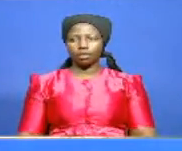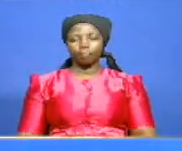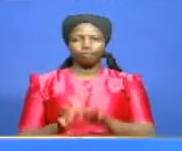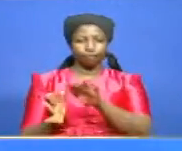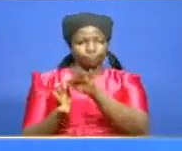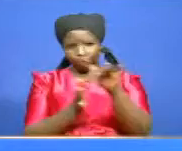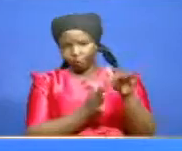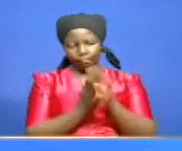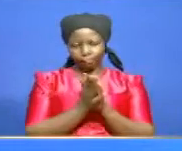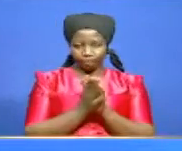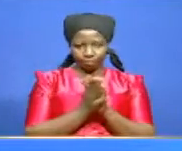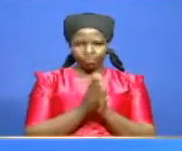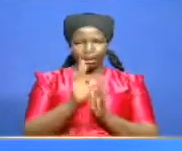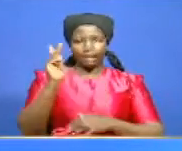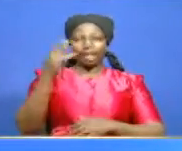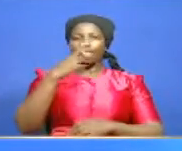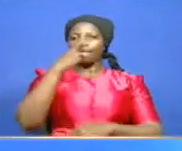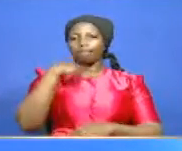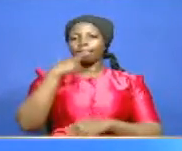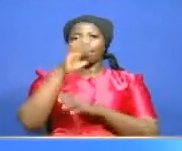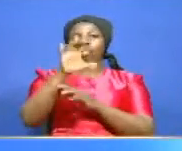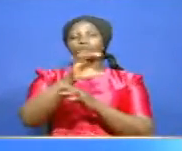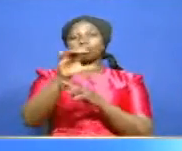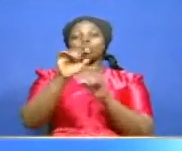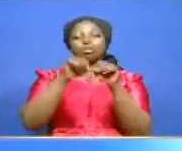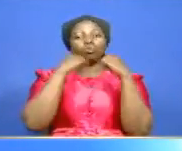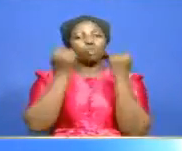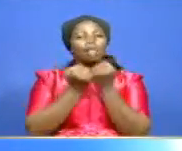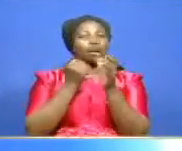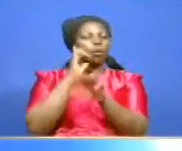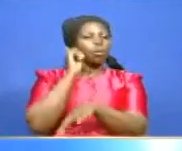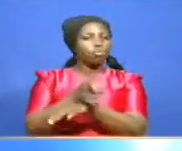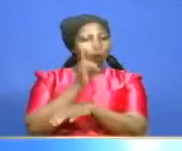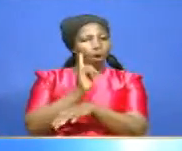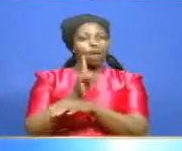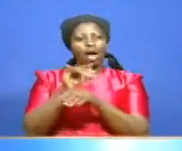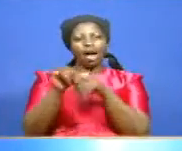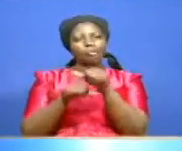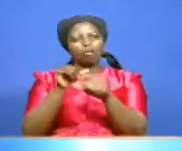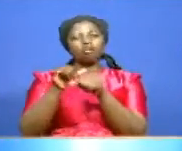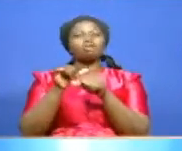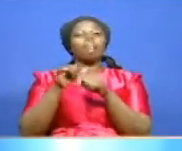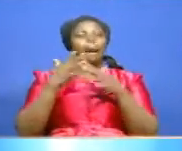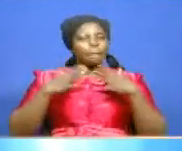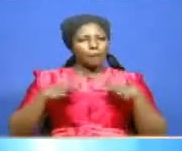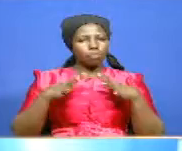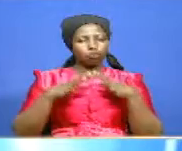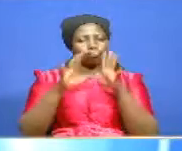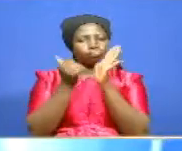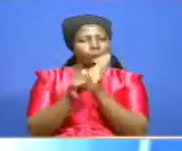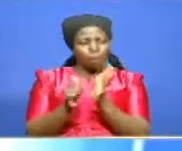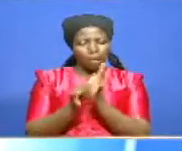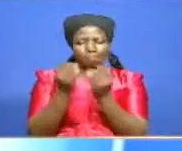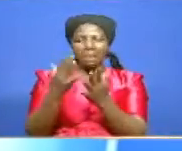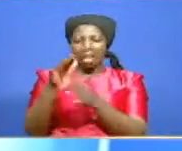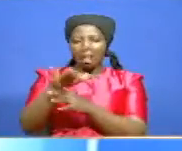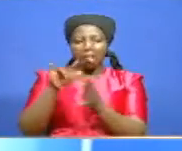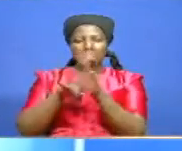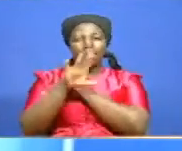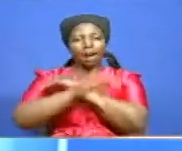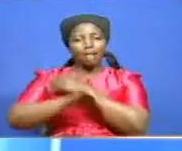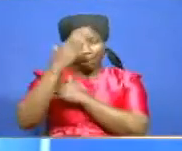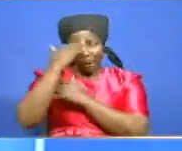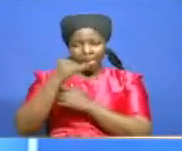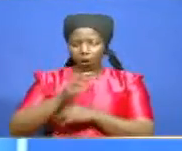In other news, the Kenya Red Cross Society is warning of a looming humanitarian crisis in many parts of the country occasioned